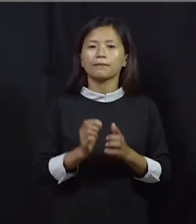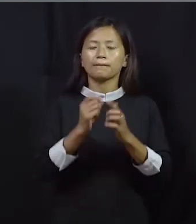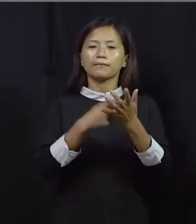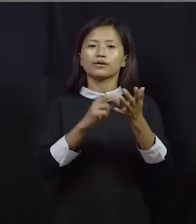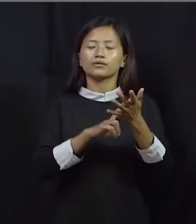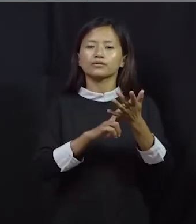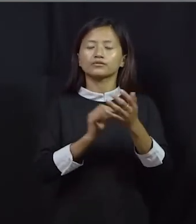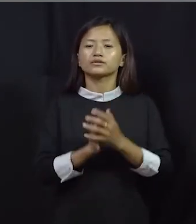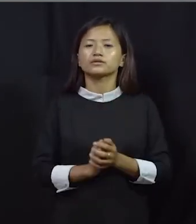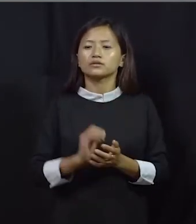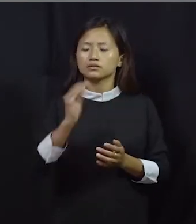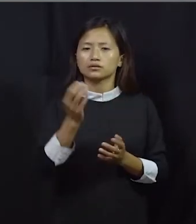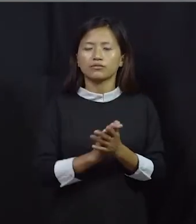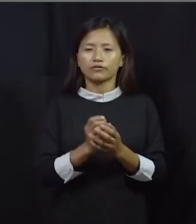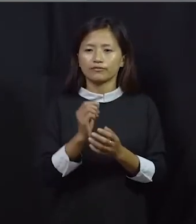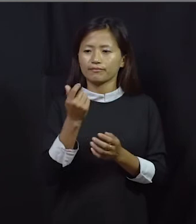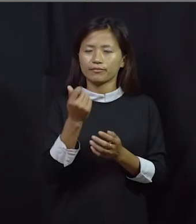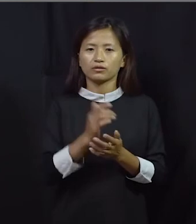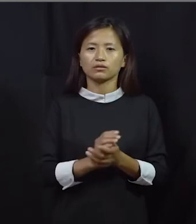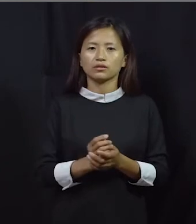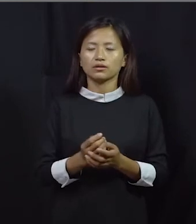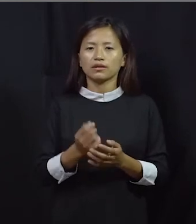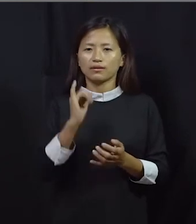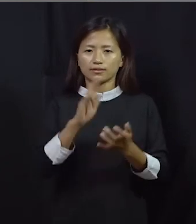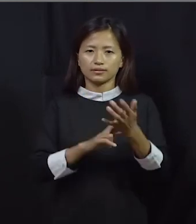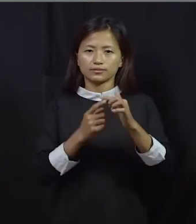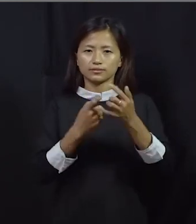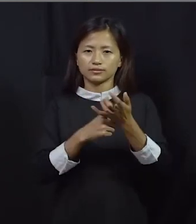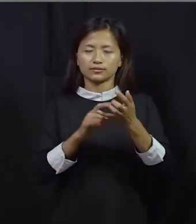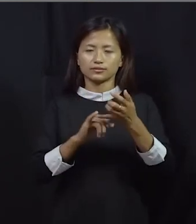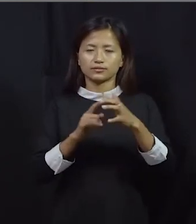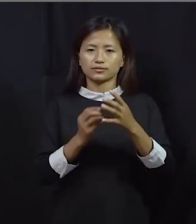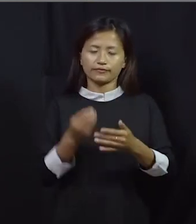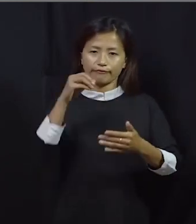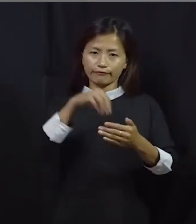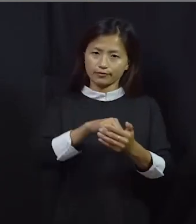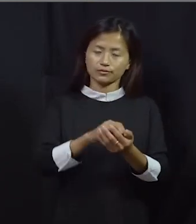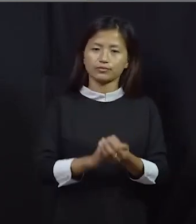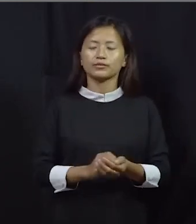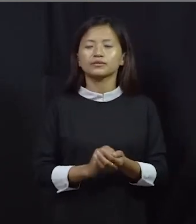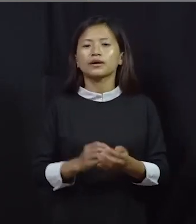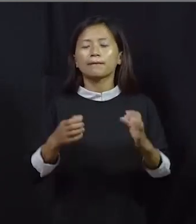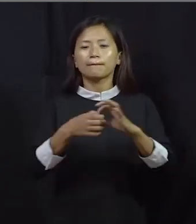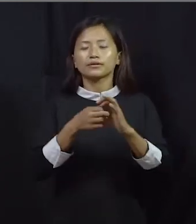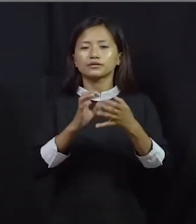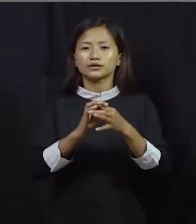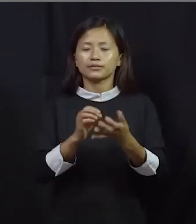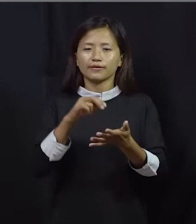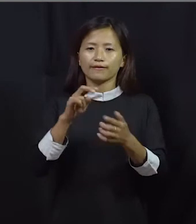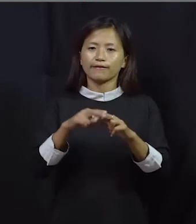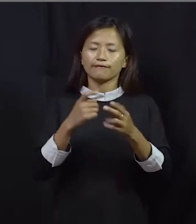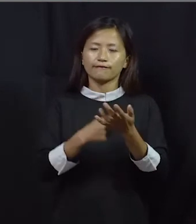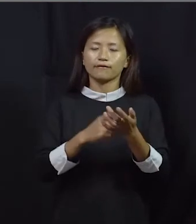get certain sum of money for the interest that they have invested in a partnership firm, it is a gain to